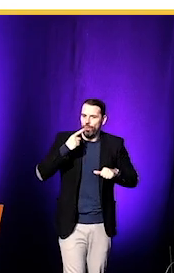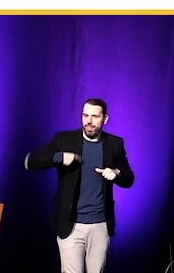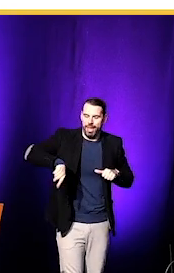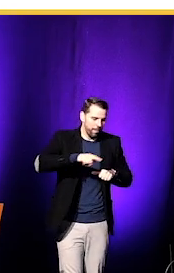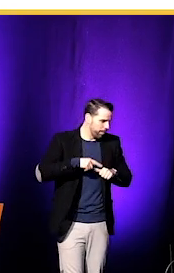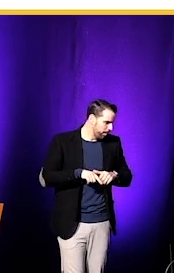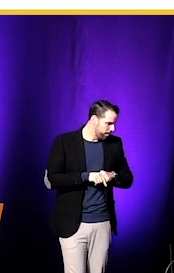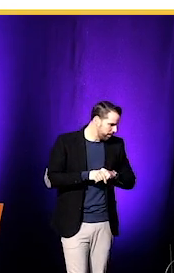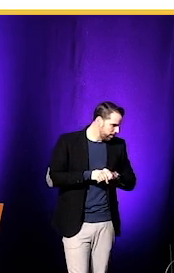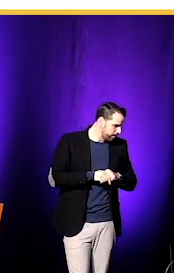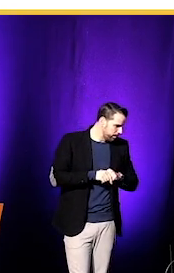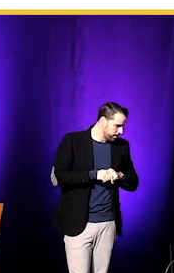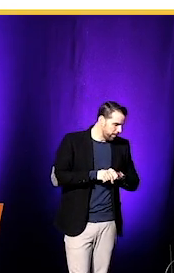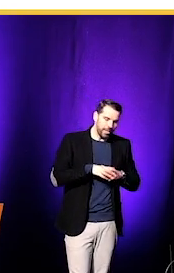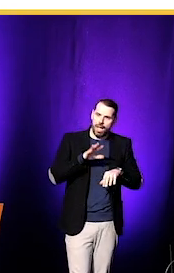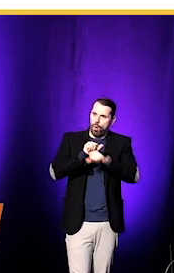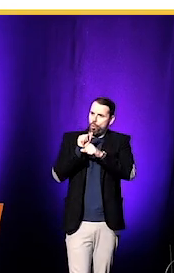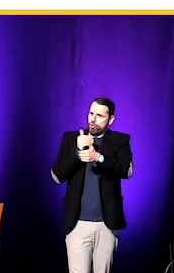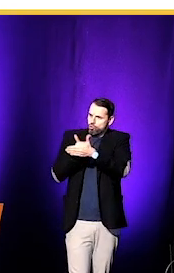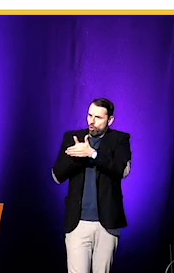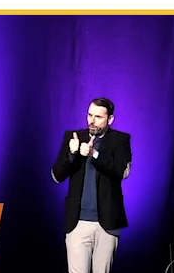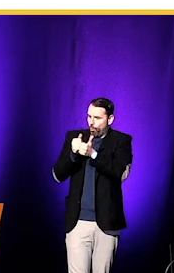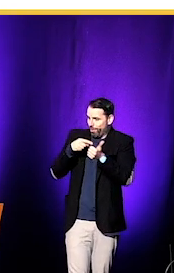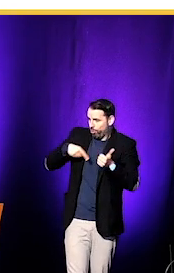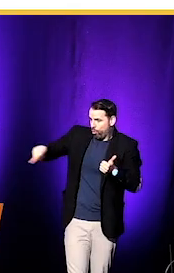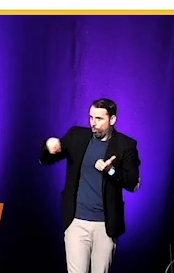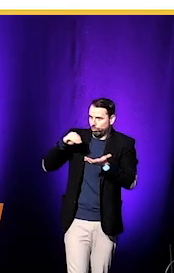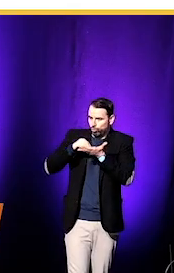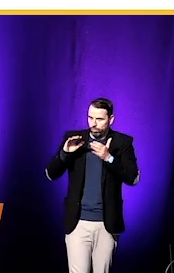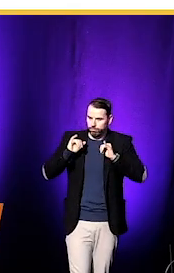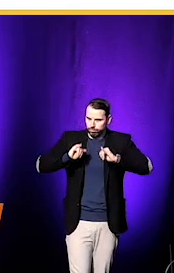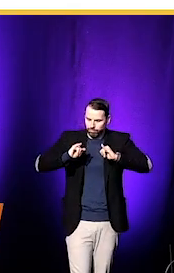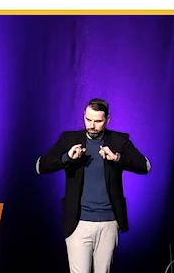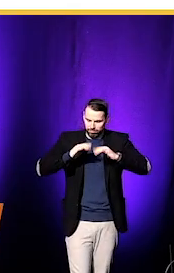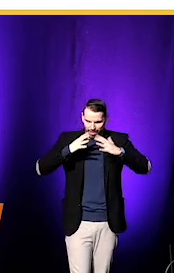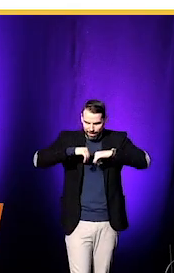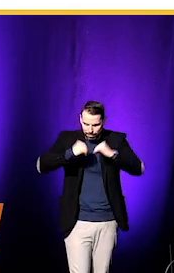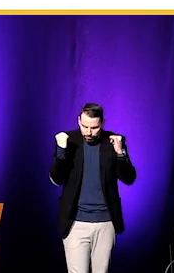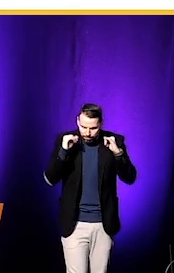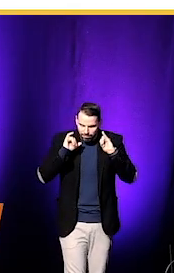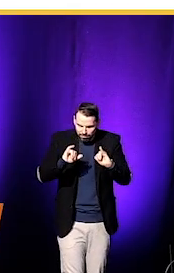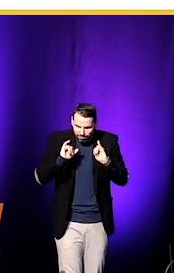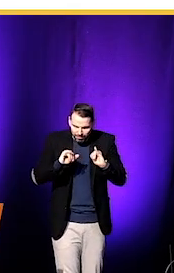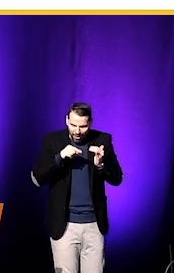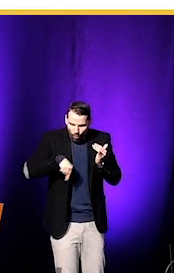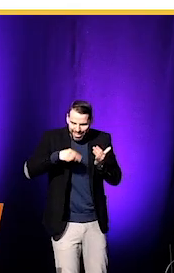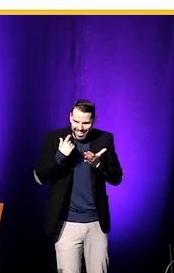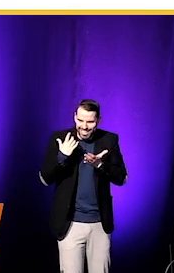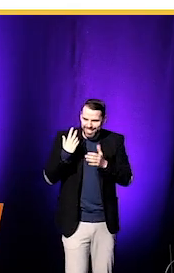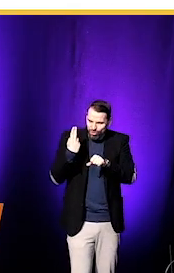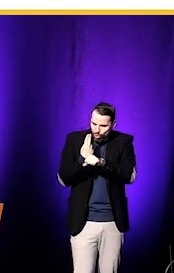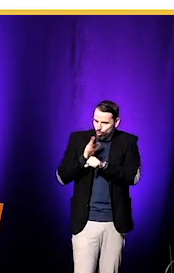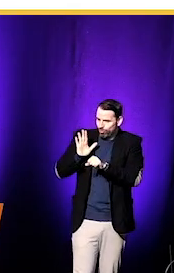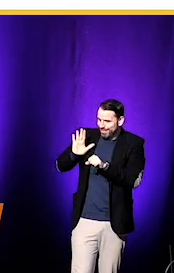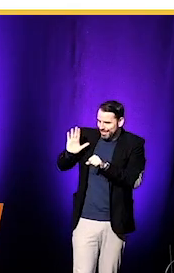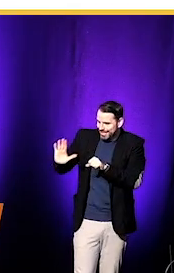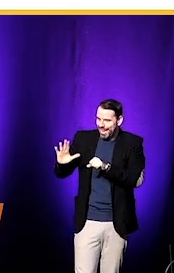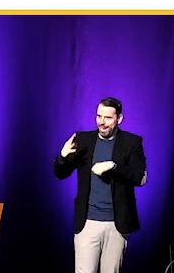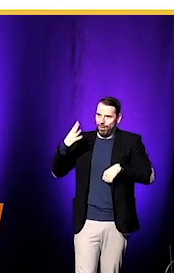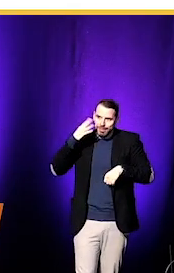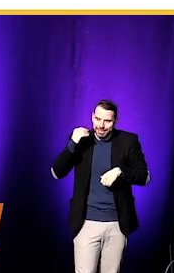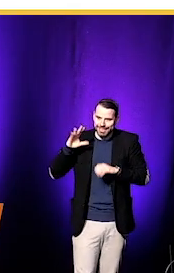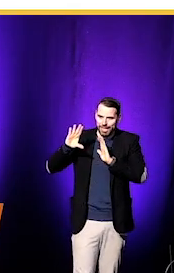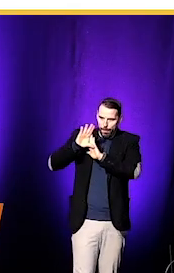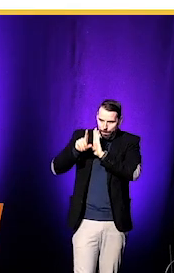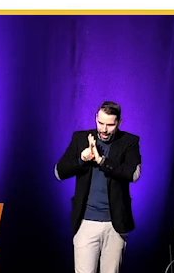Yet my close work with these students revealed extensive repertoires which could be leveraged and supported in learning contexts that I